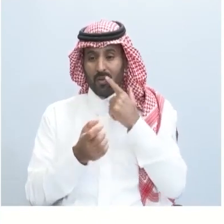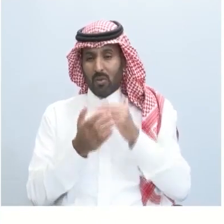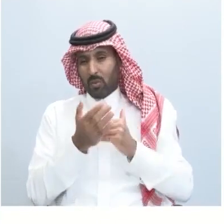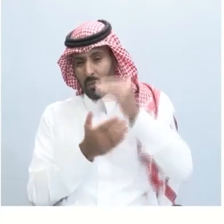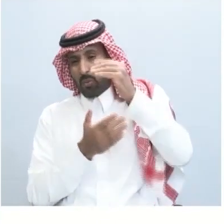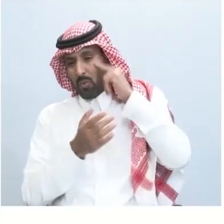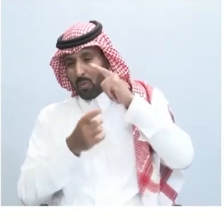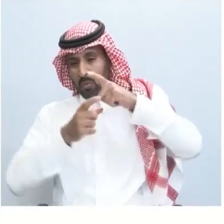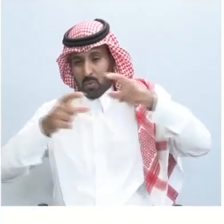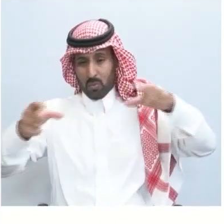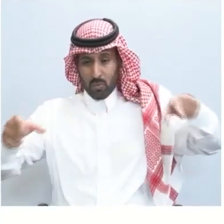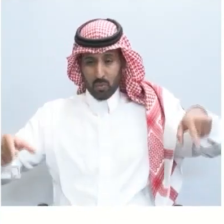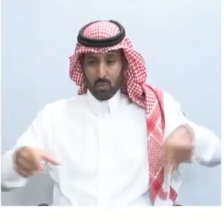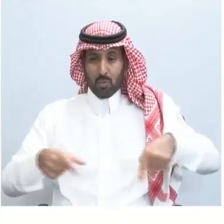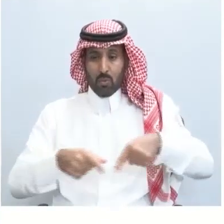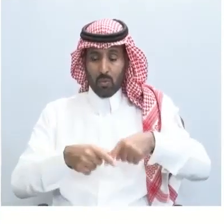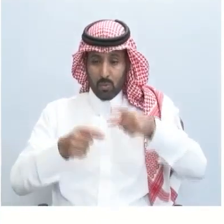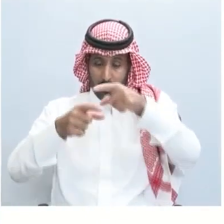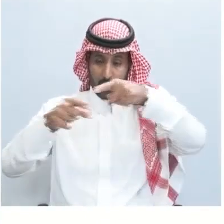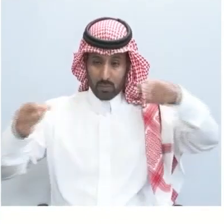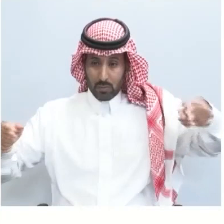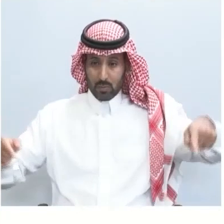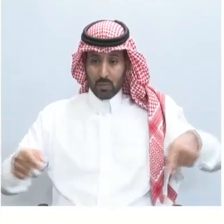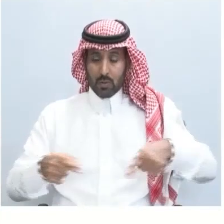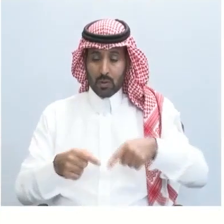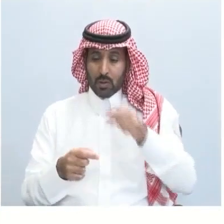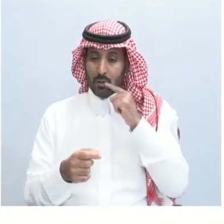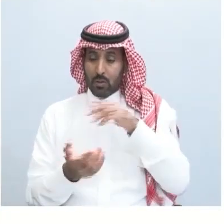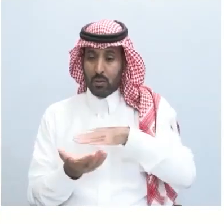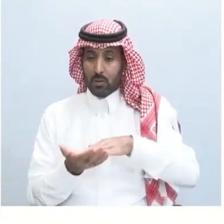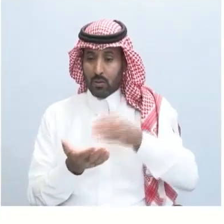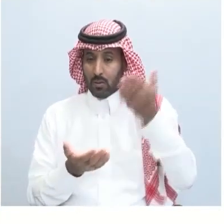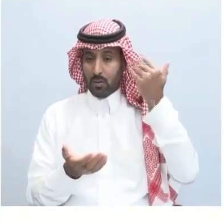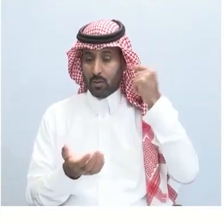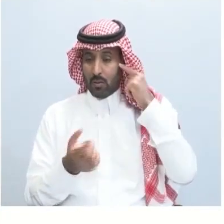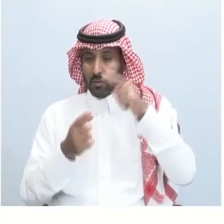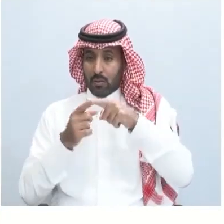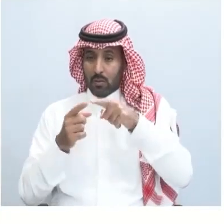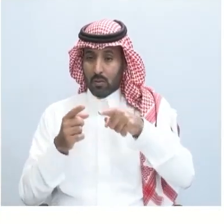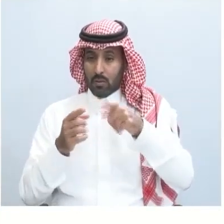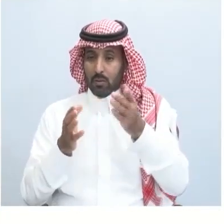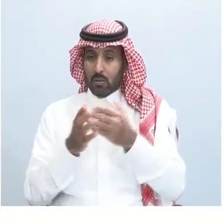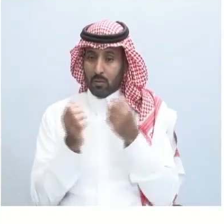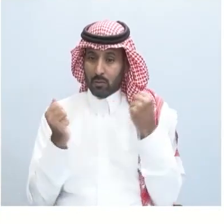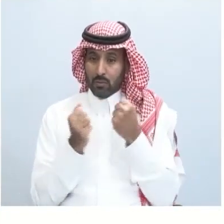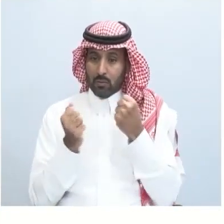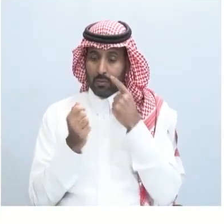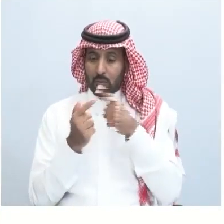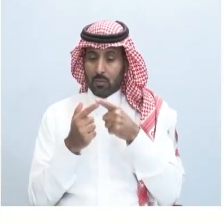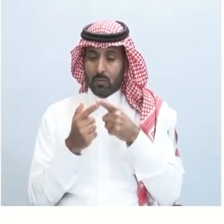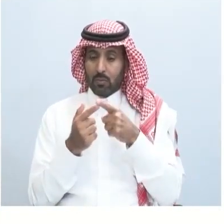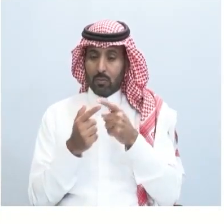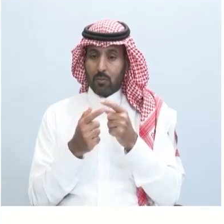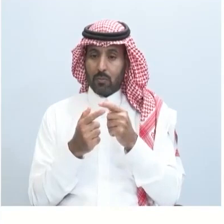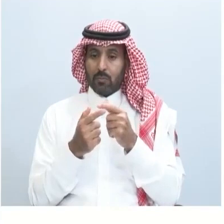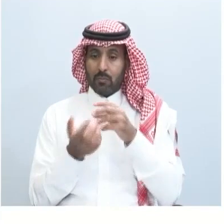wide with painted lines to indicate various zones. The area behind the blue line of a team's side is called its defending